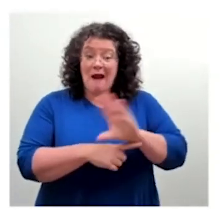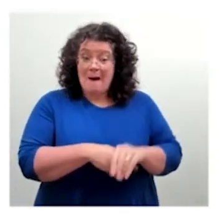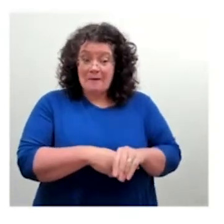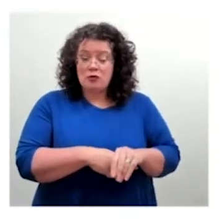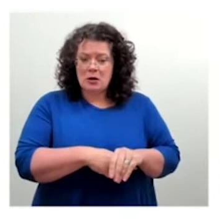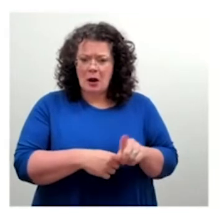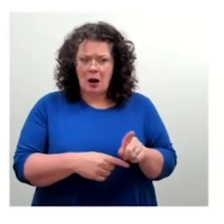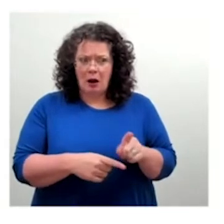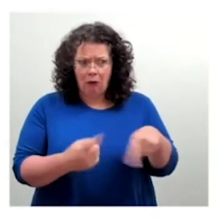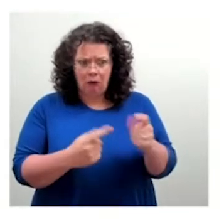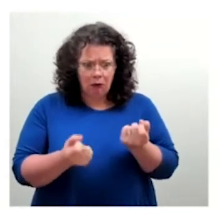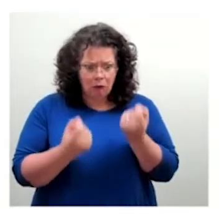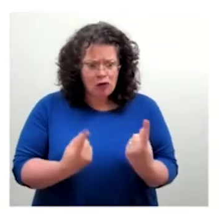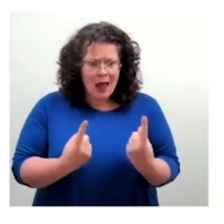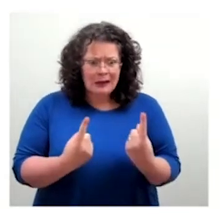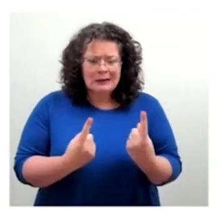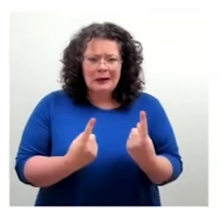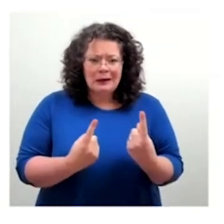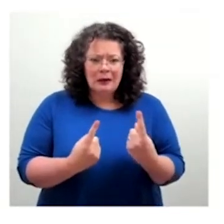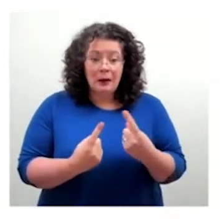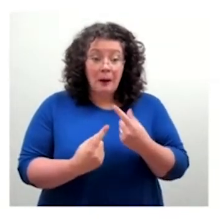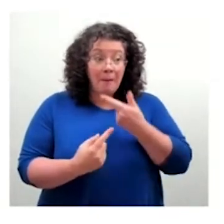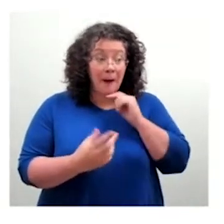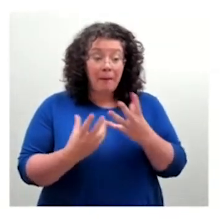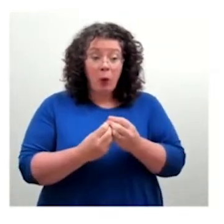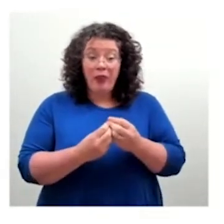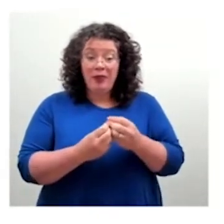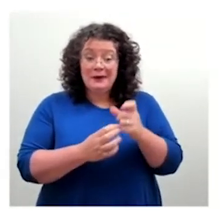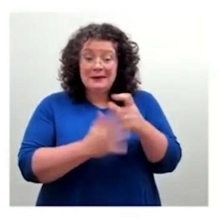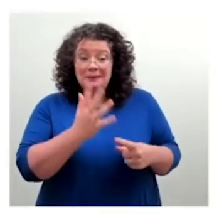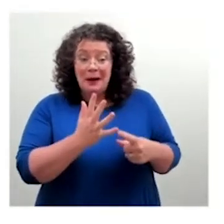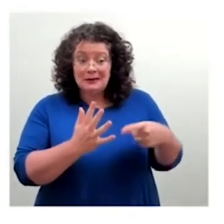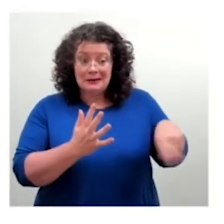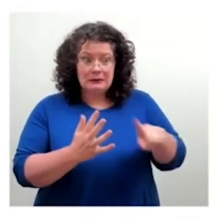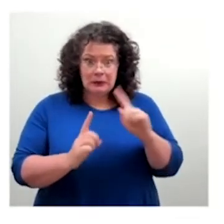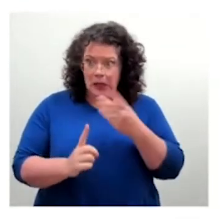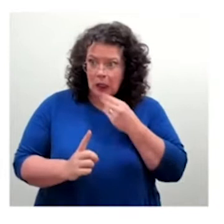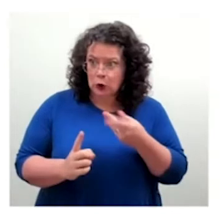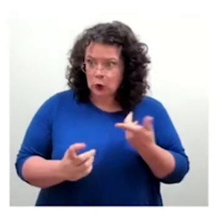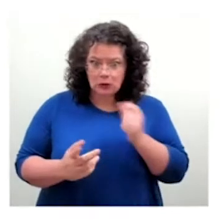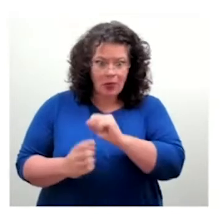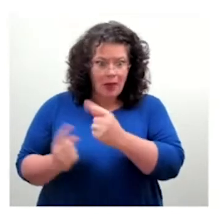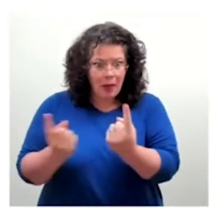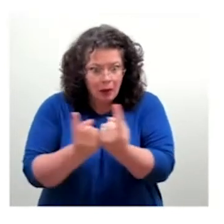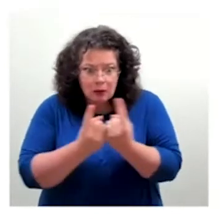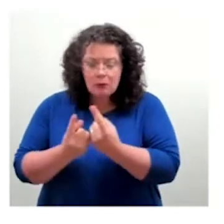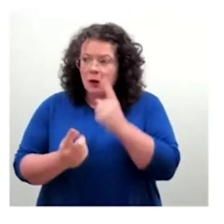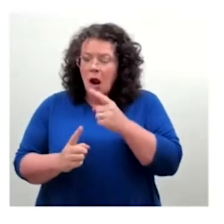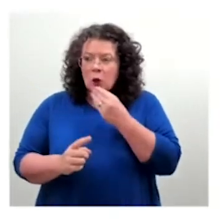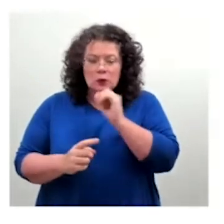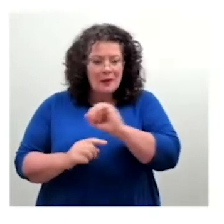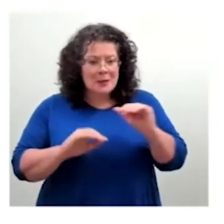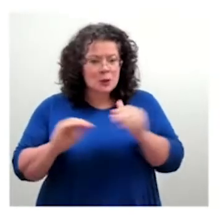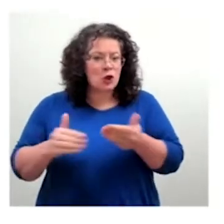trying to push this agenda for a very long time, but this time it's at the forefront of every conversation. A good example is financial